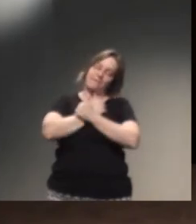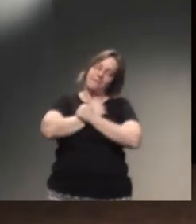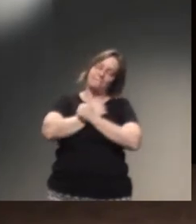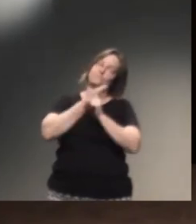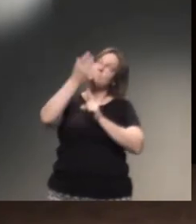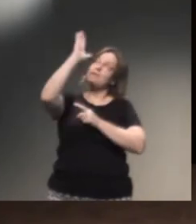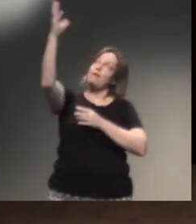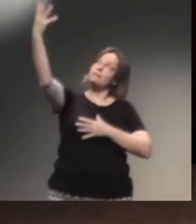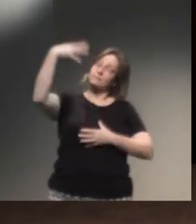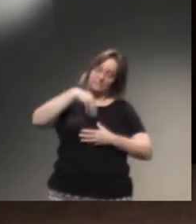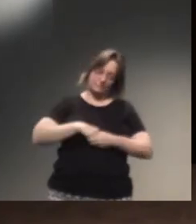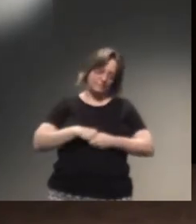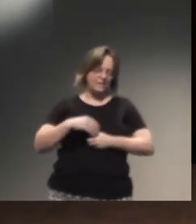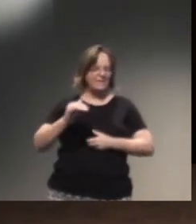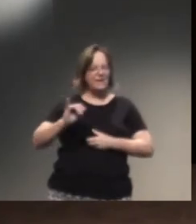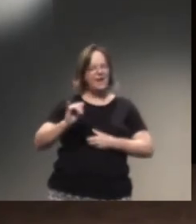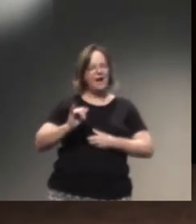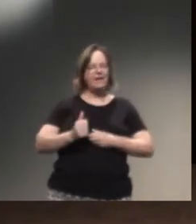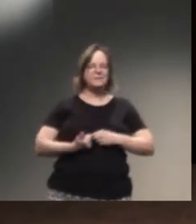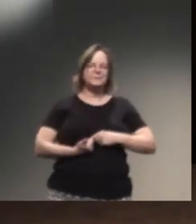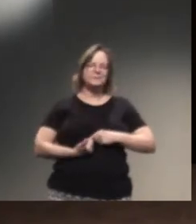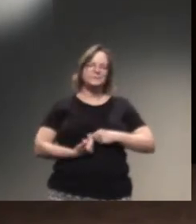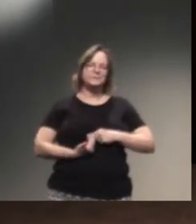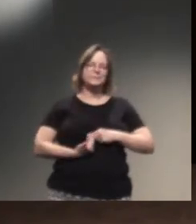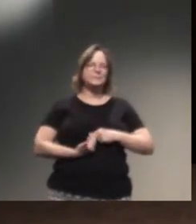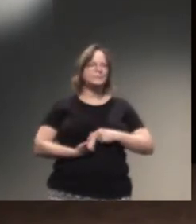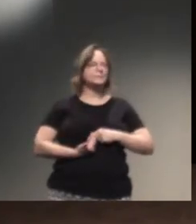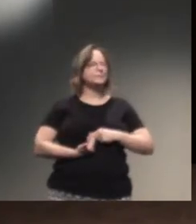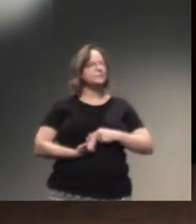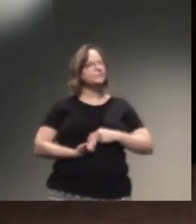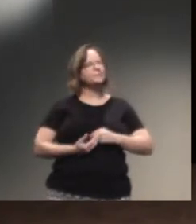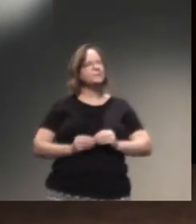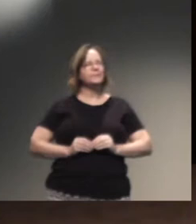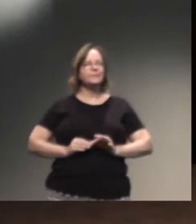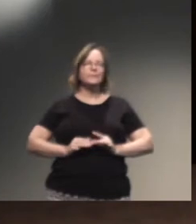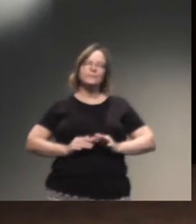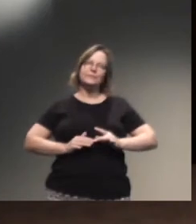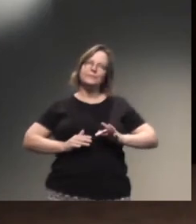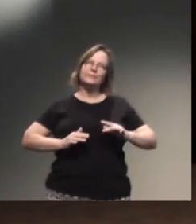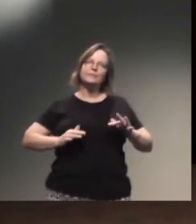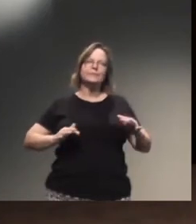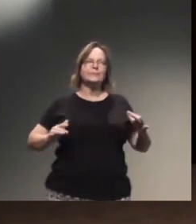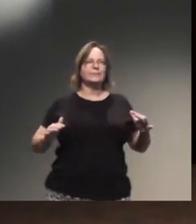And so we first take this opportunity to acknowledge the divinity within us.